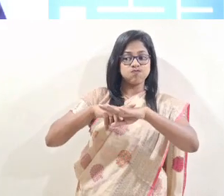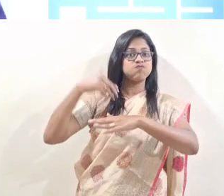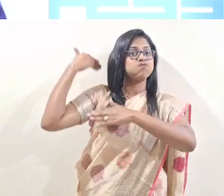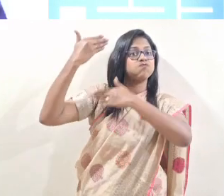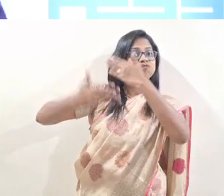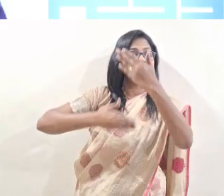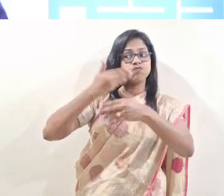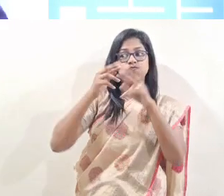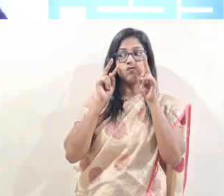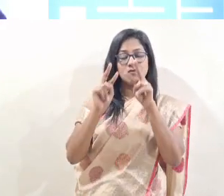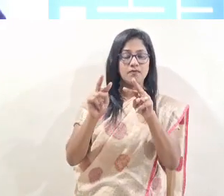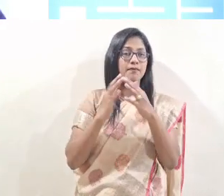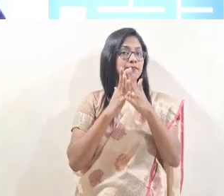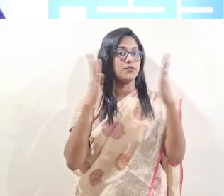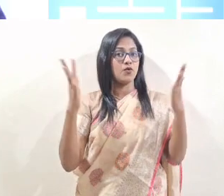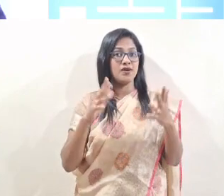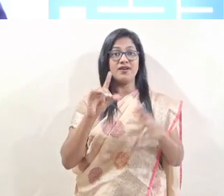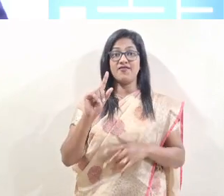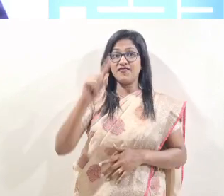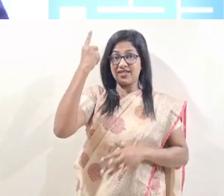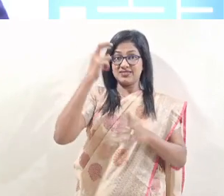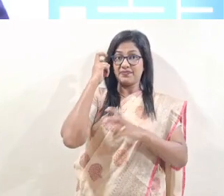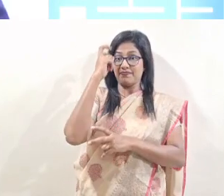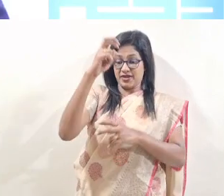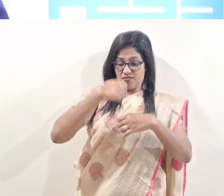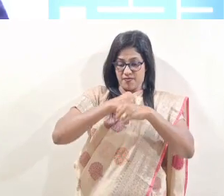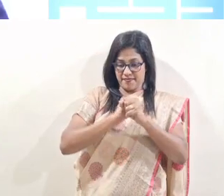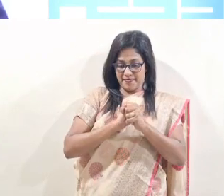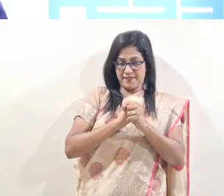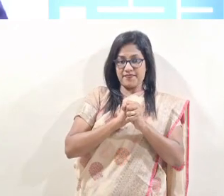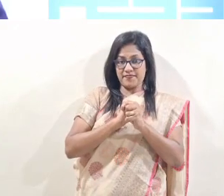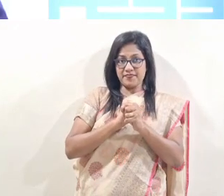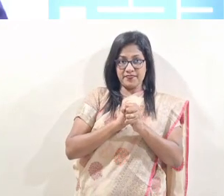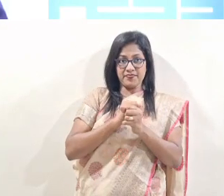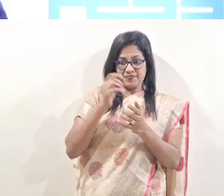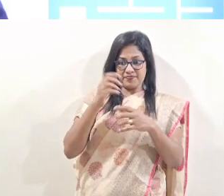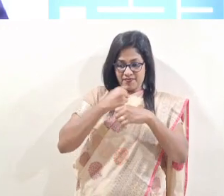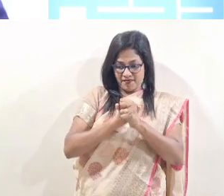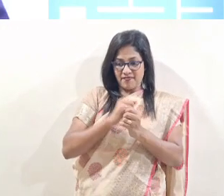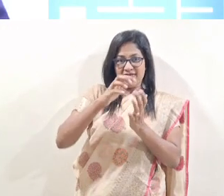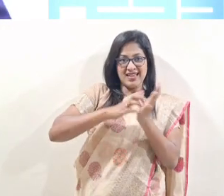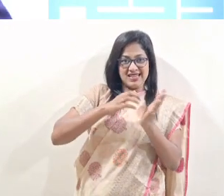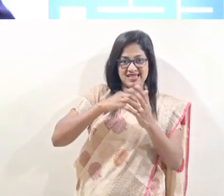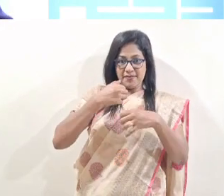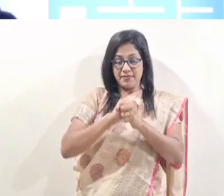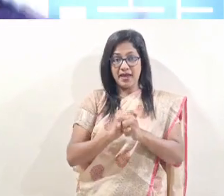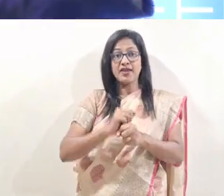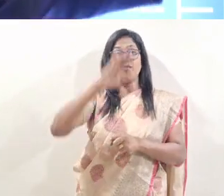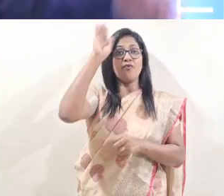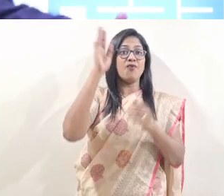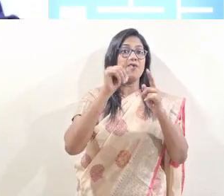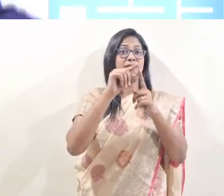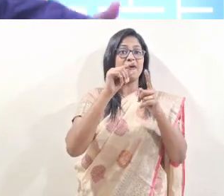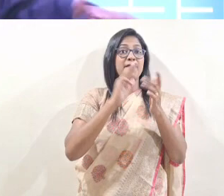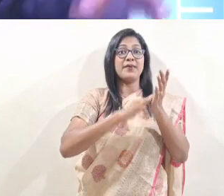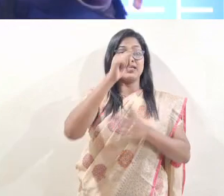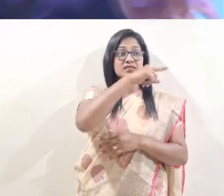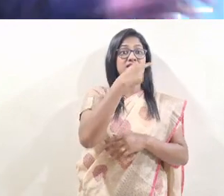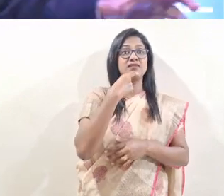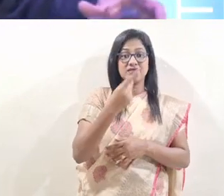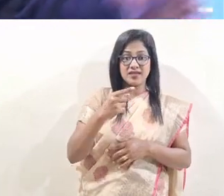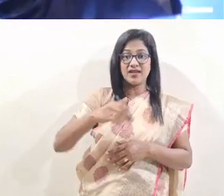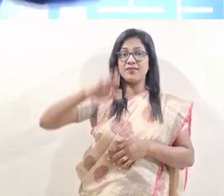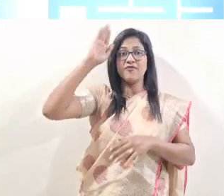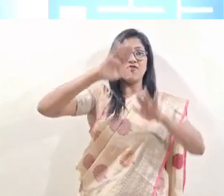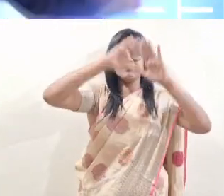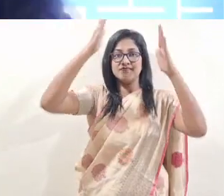time. The first metro, when it was constructed, and the Honorable Minister said that it took a lot of time, it was cut and cover construction. There was no